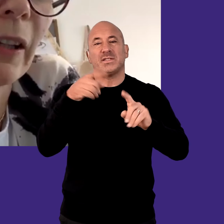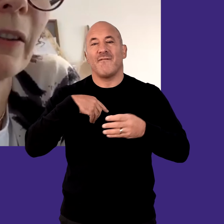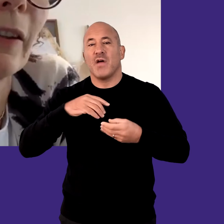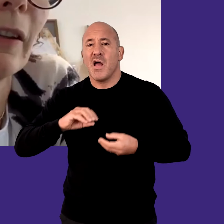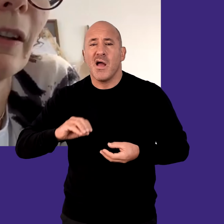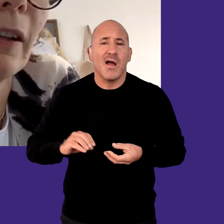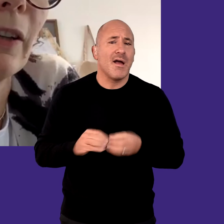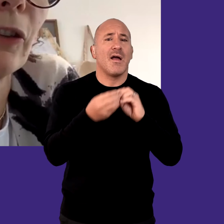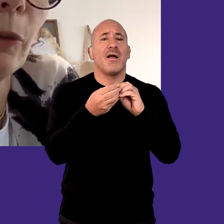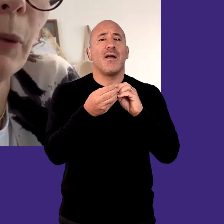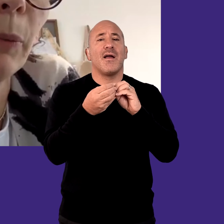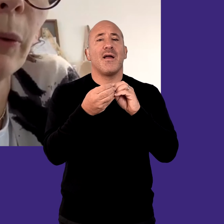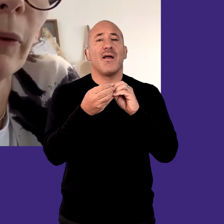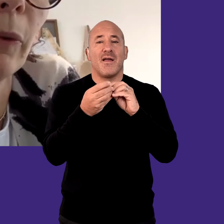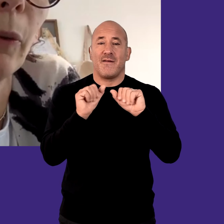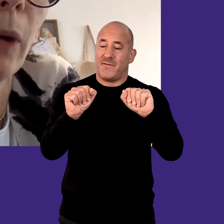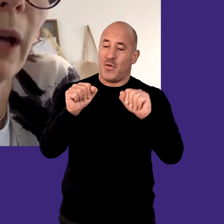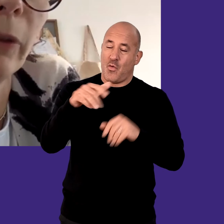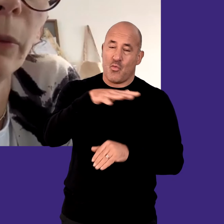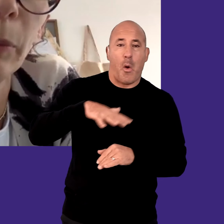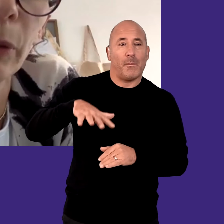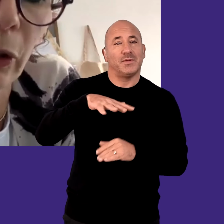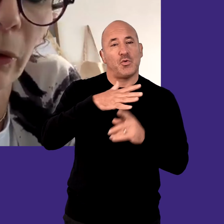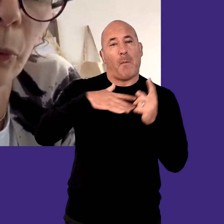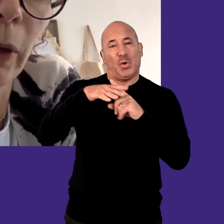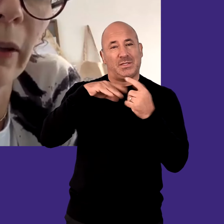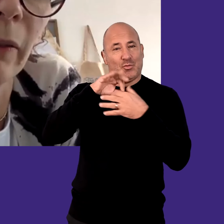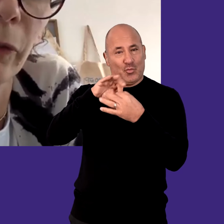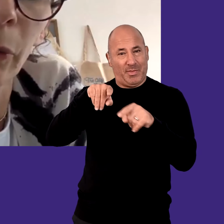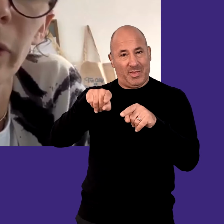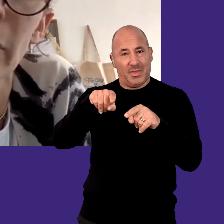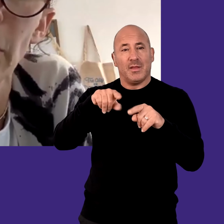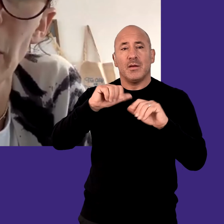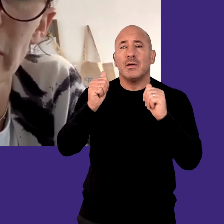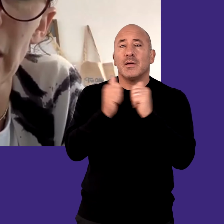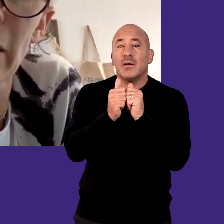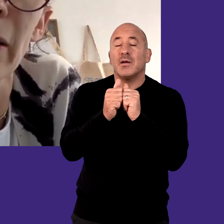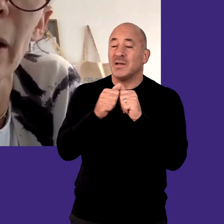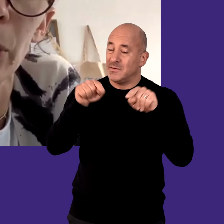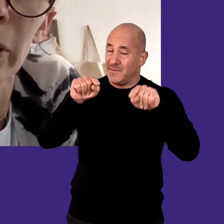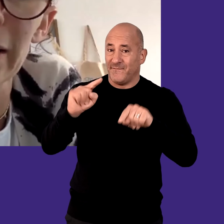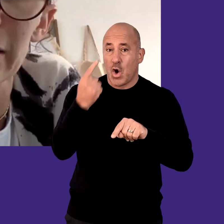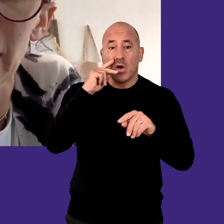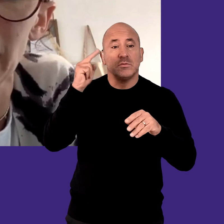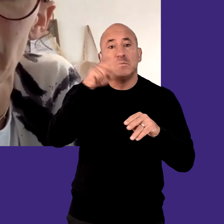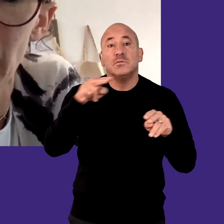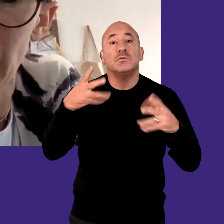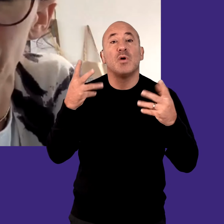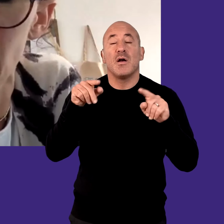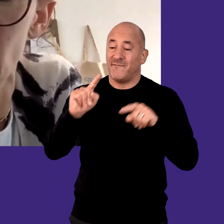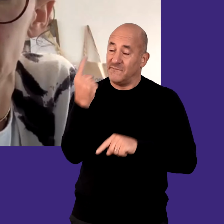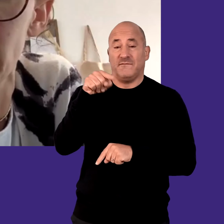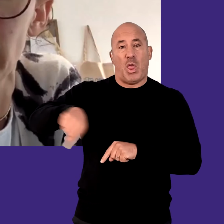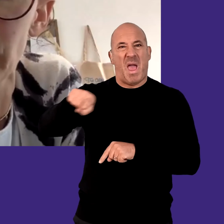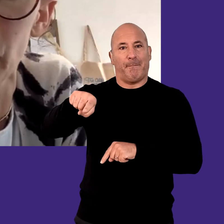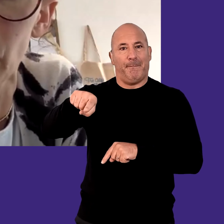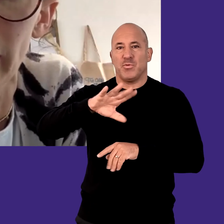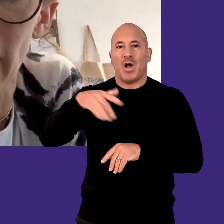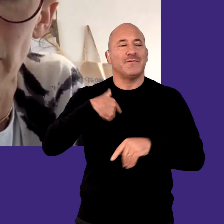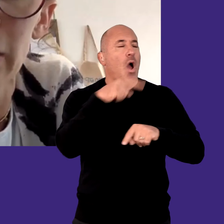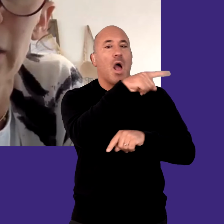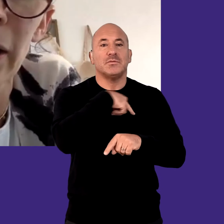say, it's super important that whatever we produce with and for the community, that work is seen there first and